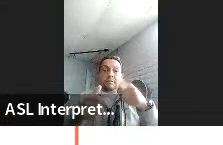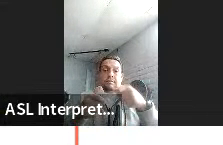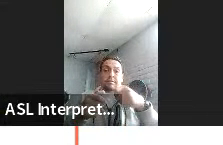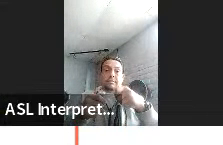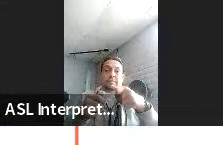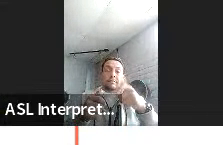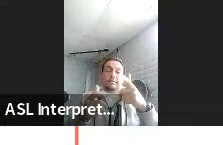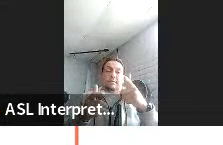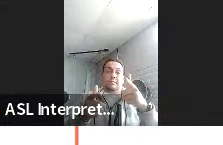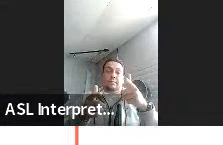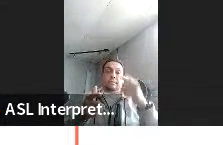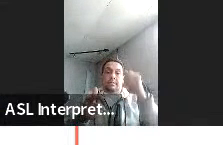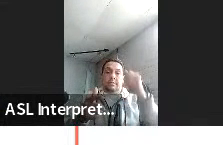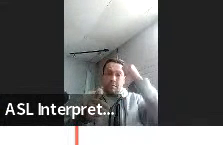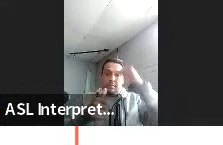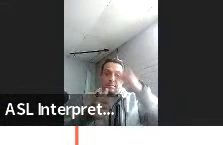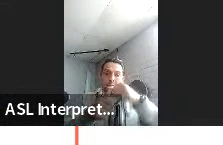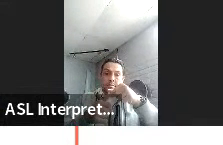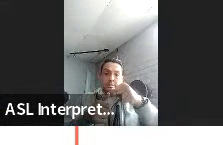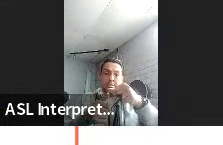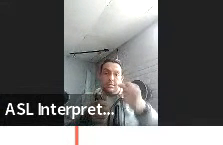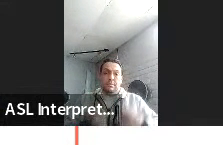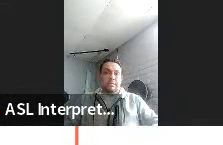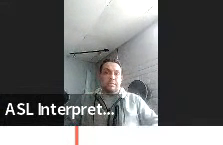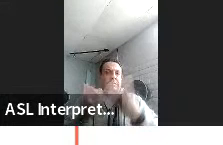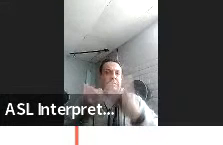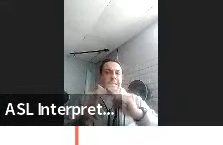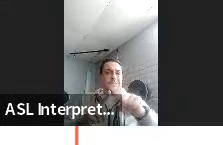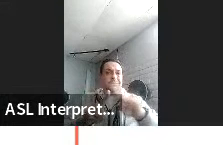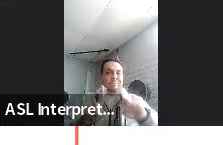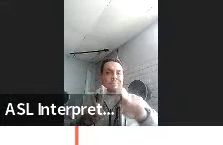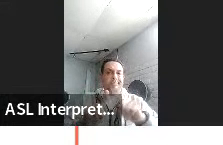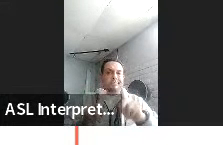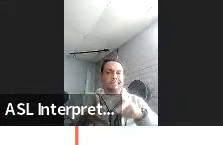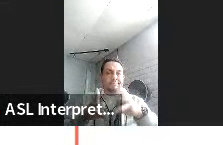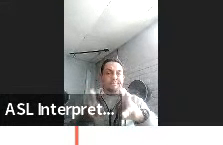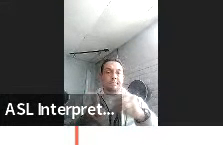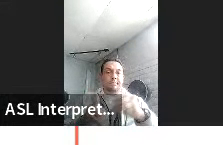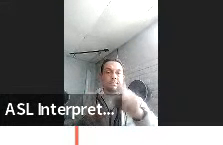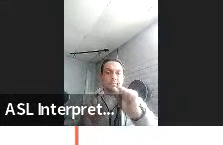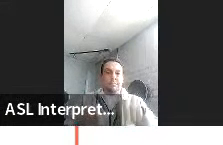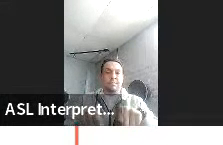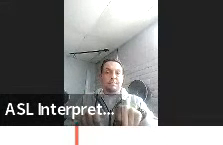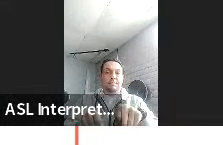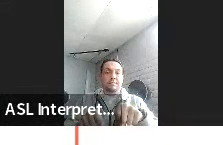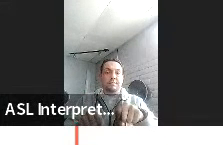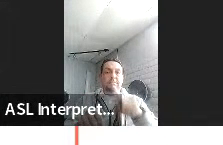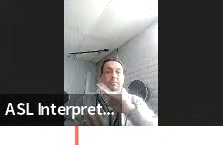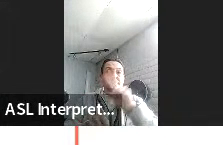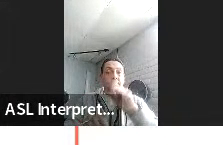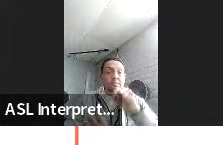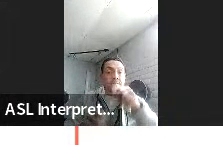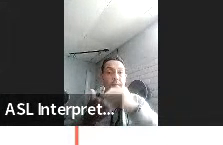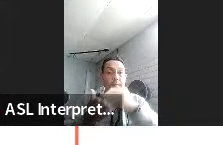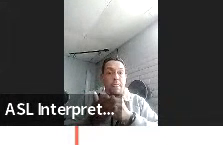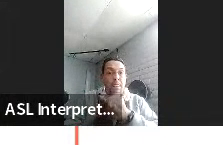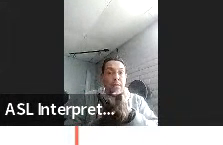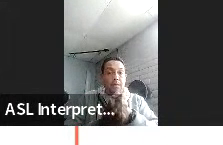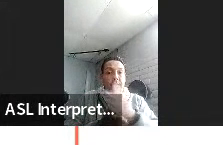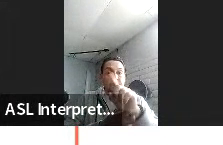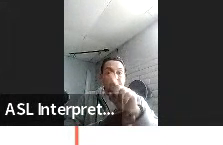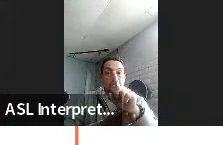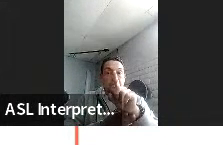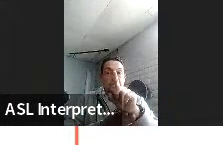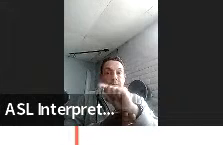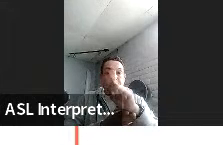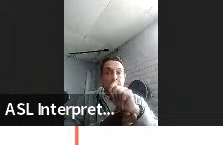multiple ways you can participate. You can continue to submit questions in the Q&A function, or you can raise your hand if you